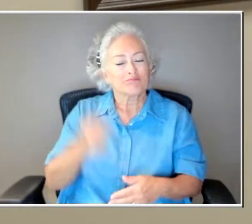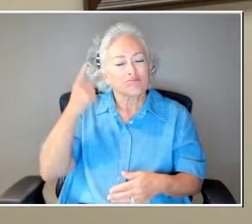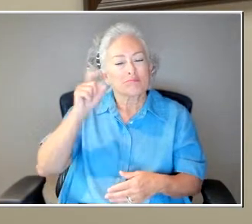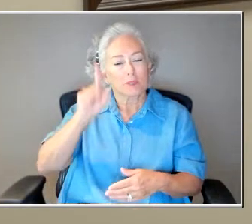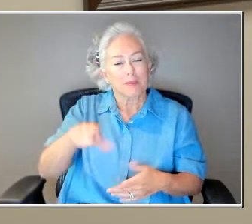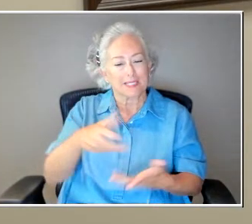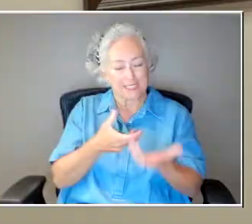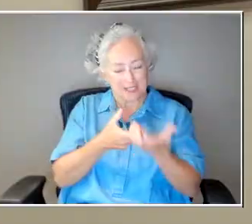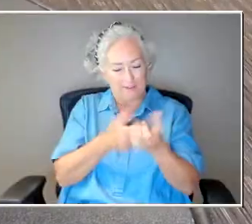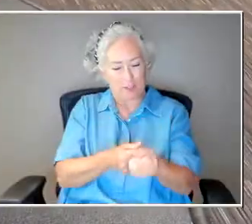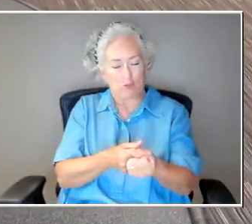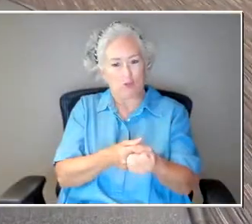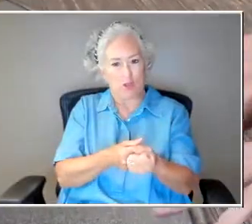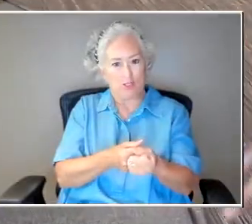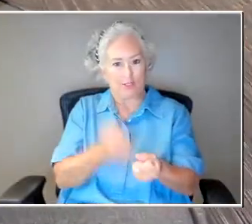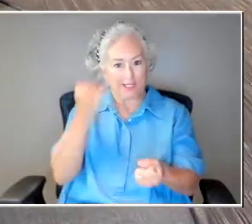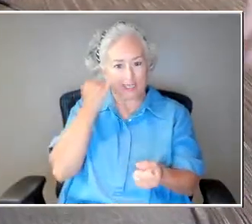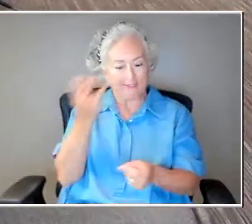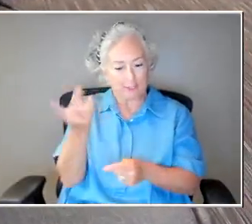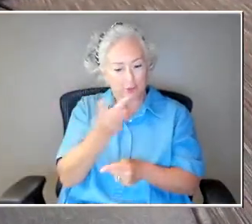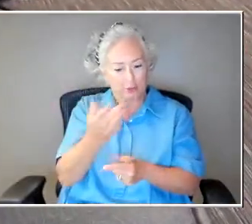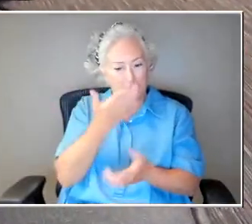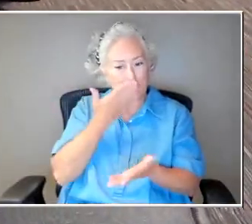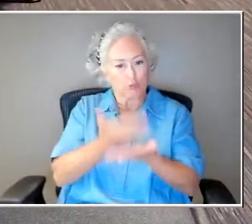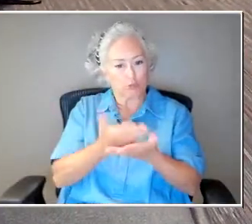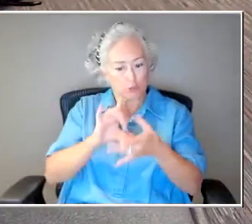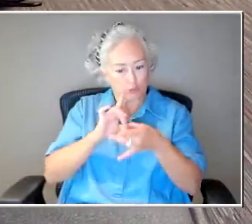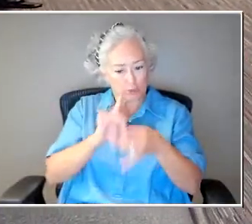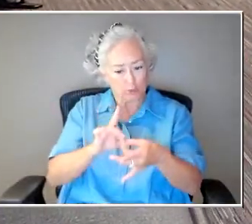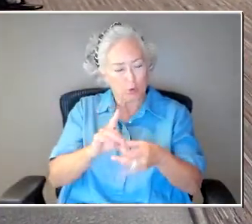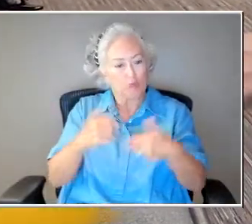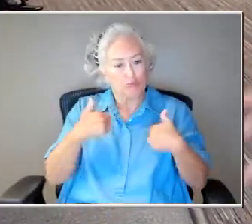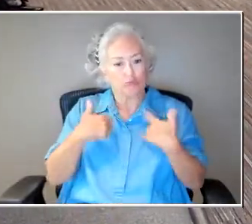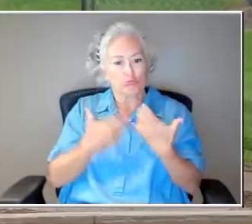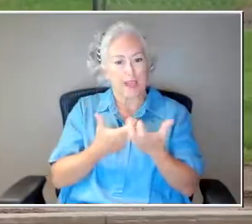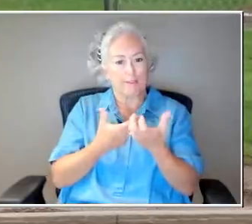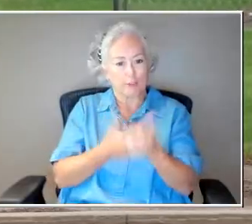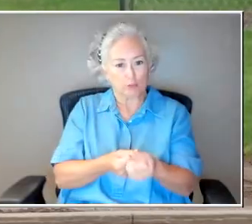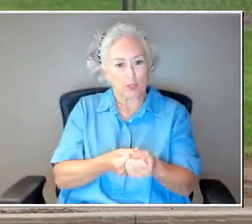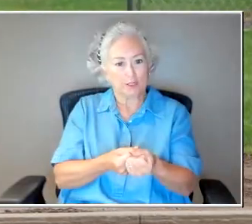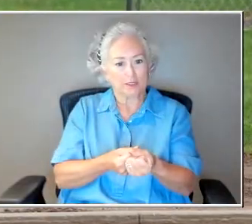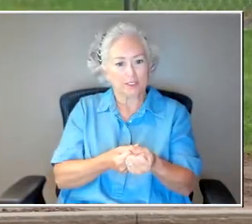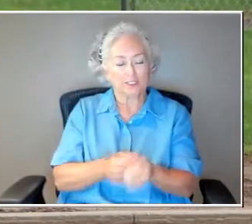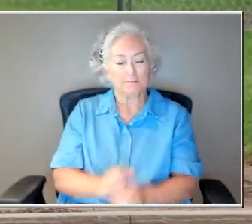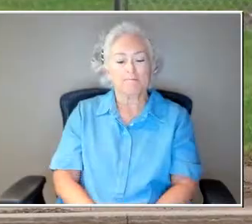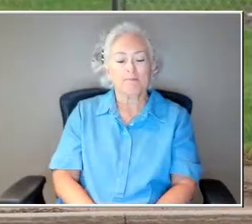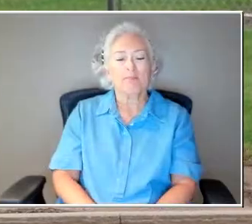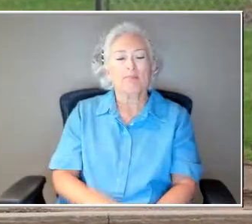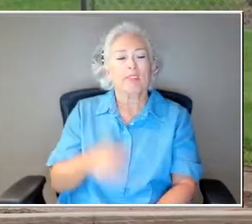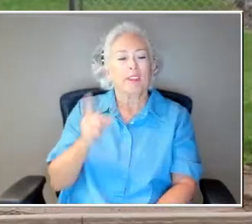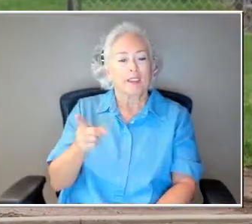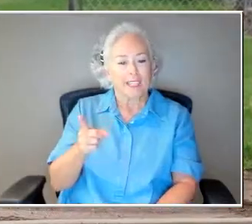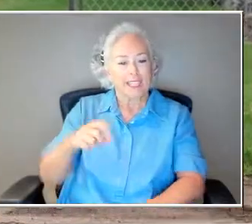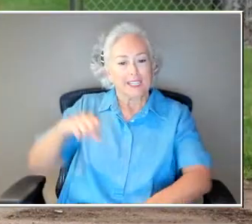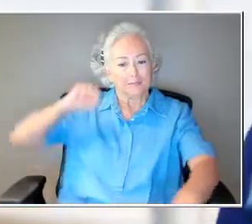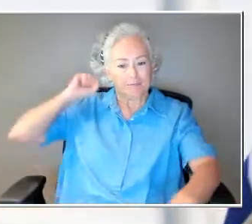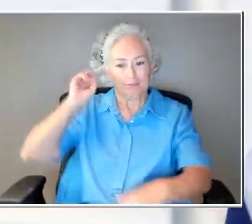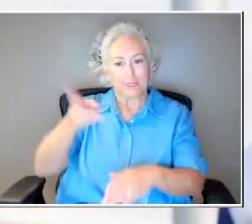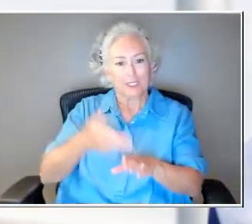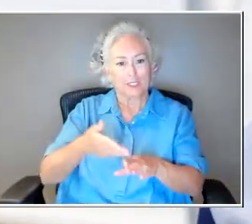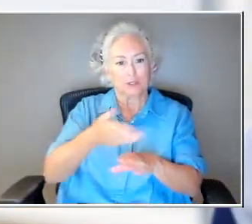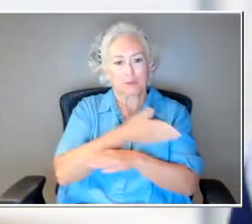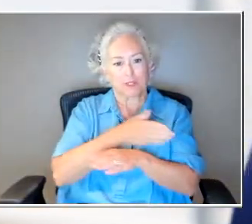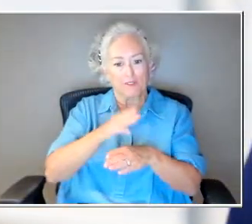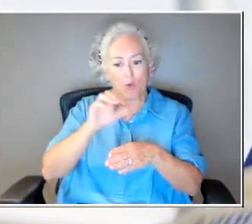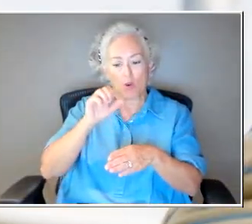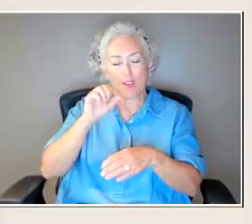already have that rapport, you already have that trust. Cohen's comeback was swift, and he was pitching again before the season's close.